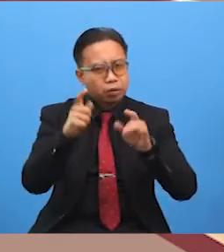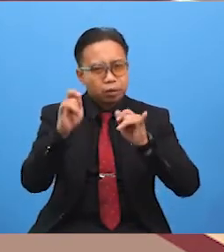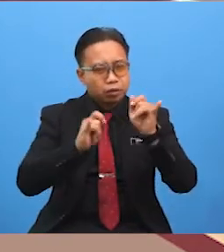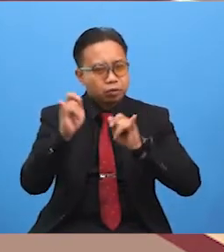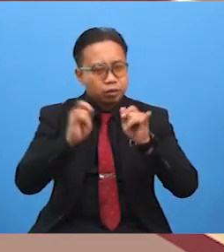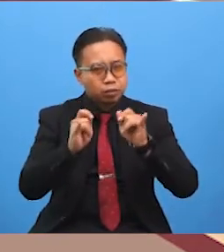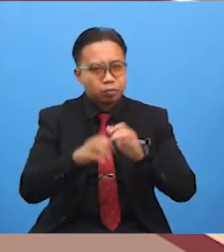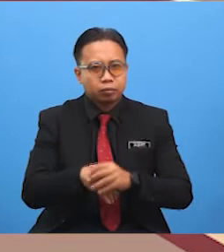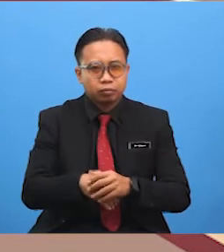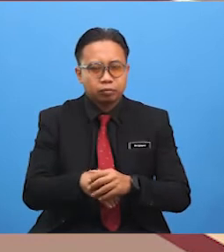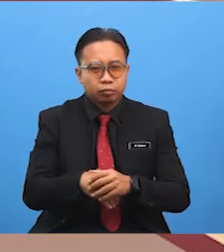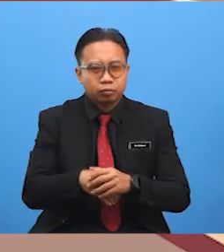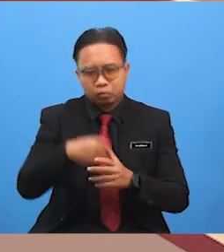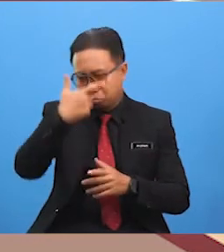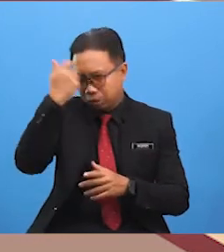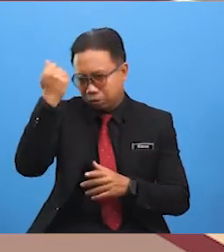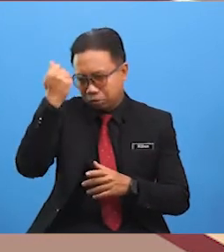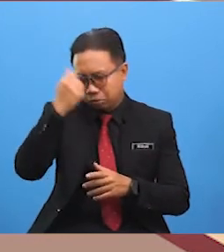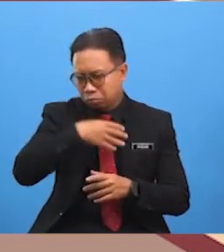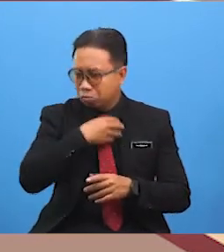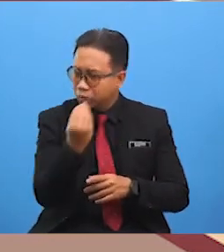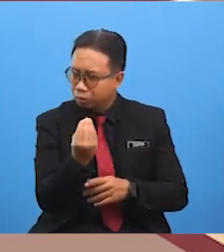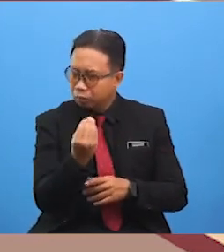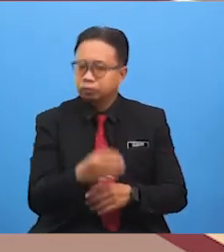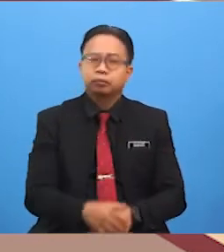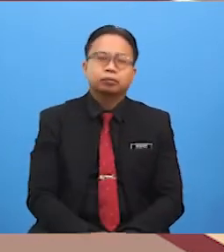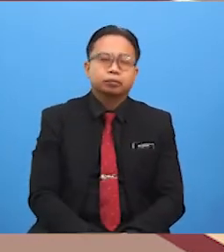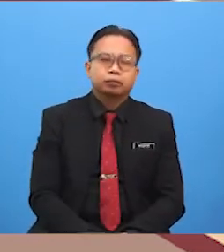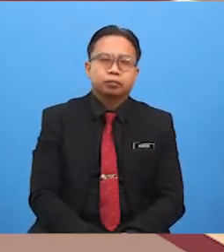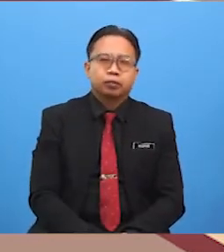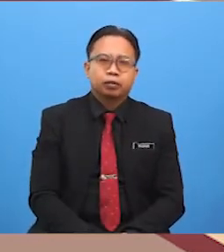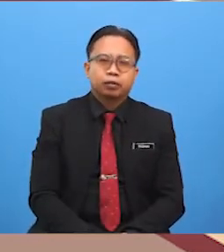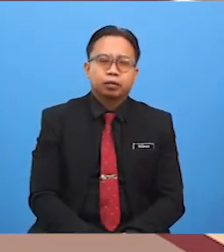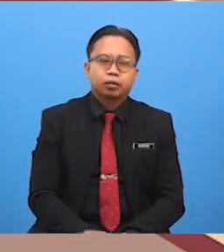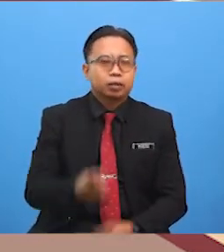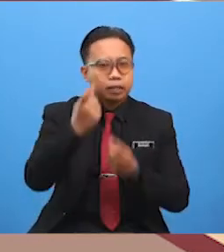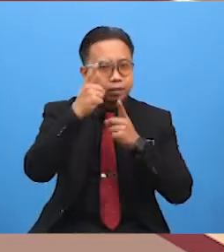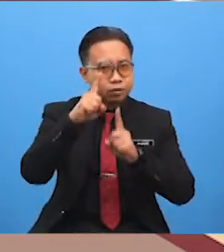Was it black? Was it red? Was it white? Well, that's the answer for it.